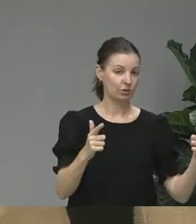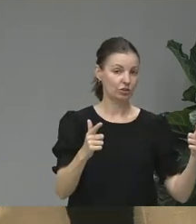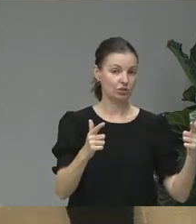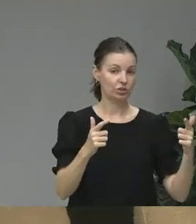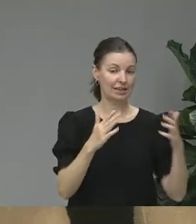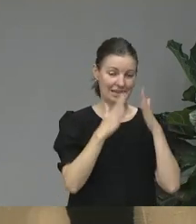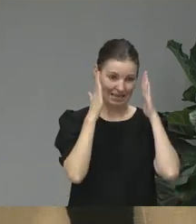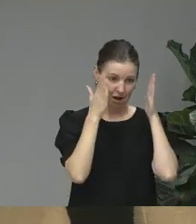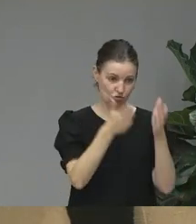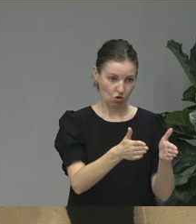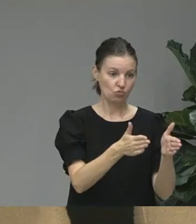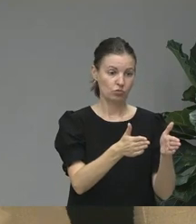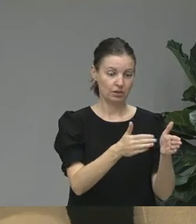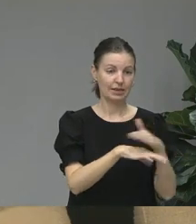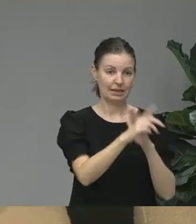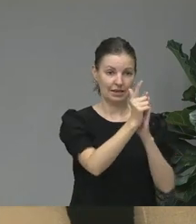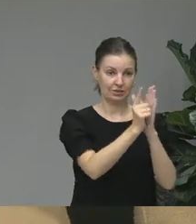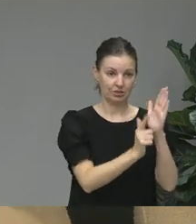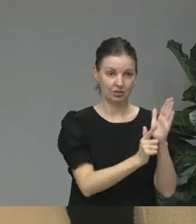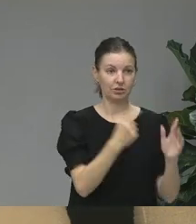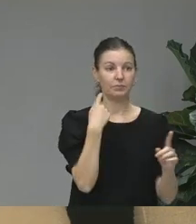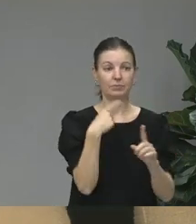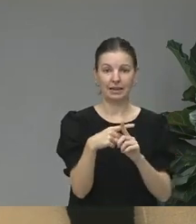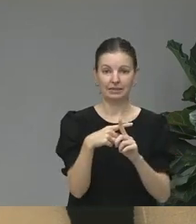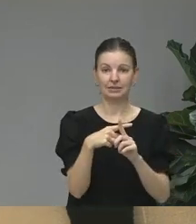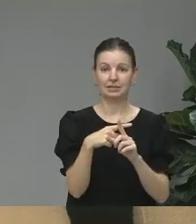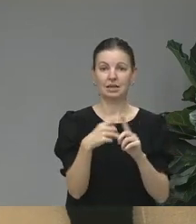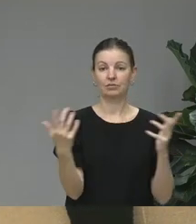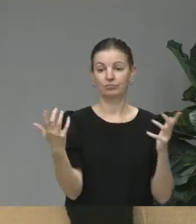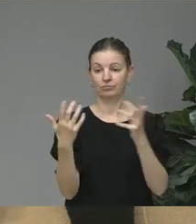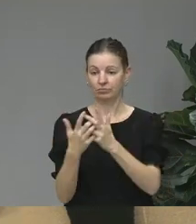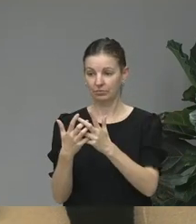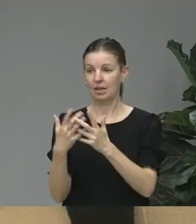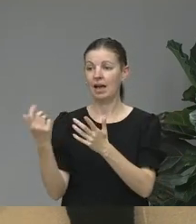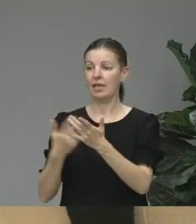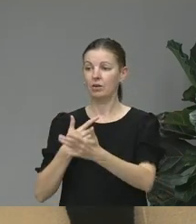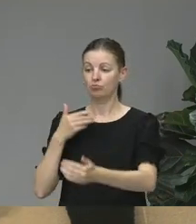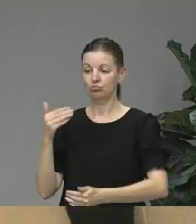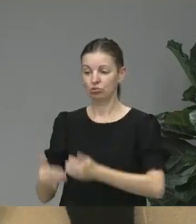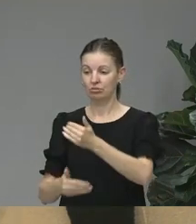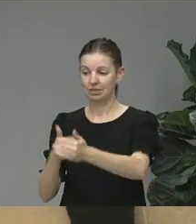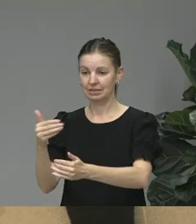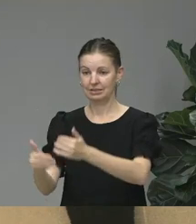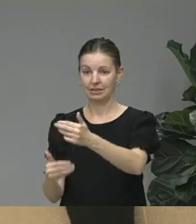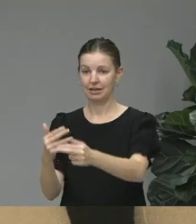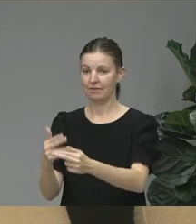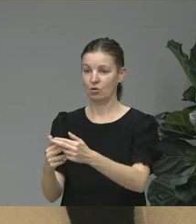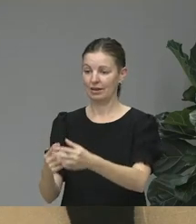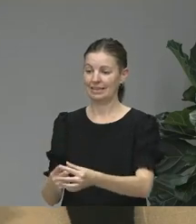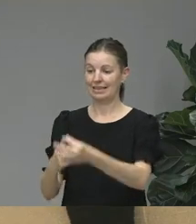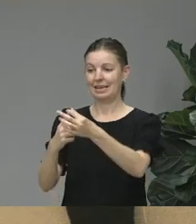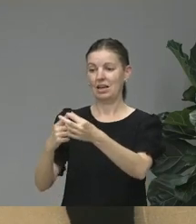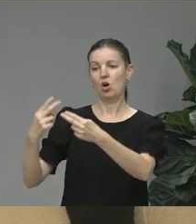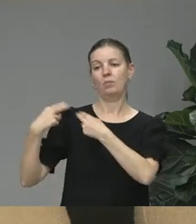narrower way within the legislation, but also the complementary processes that pick up the key obligation on